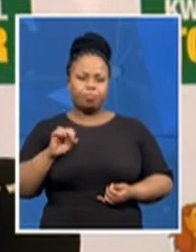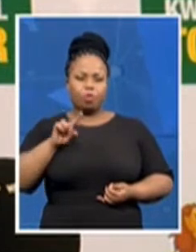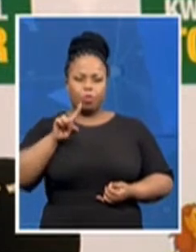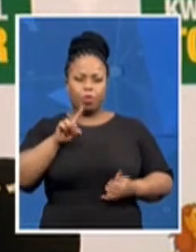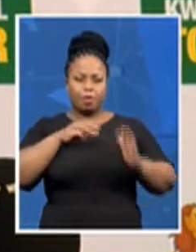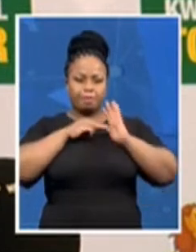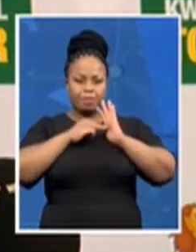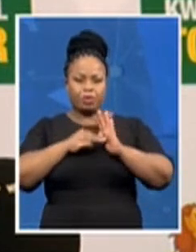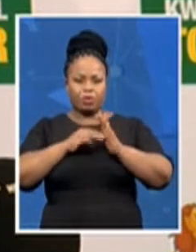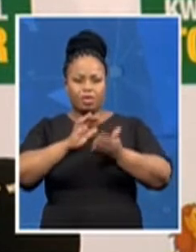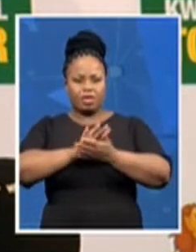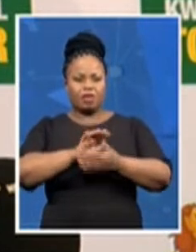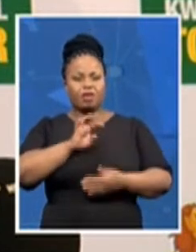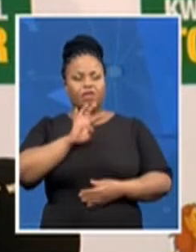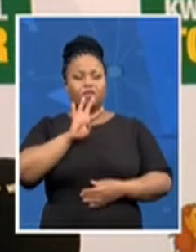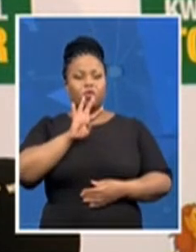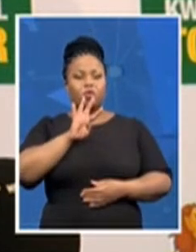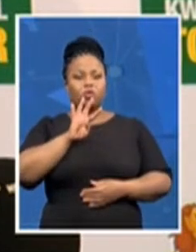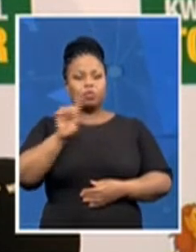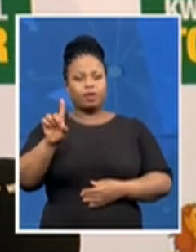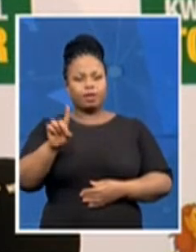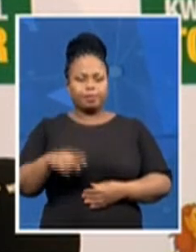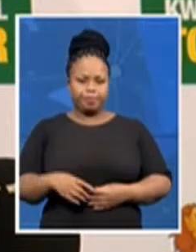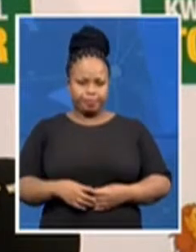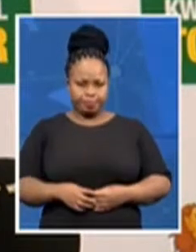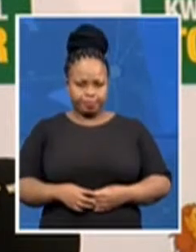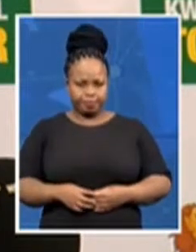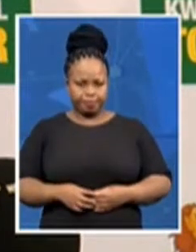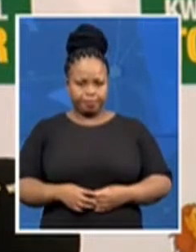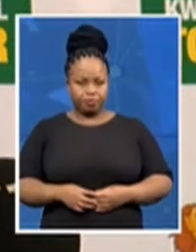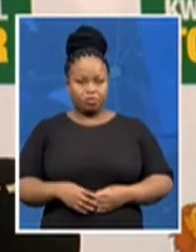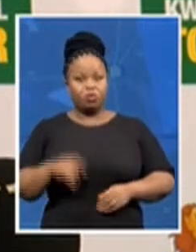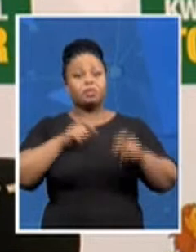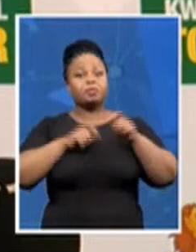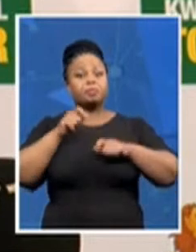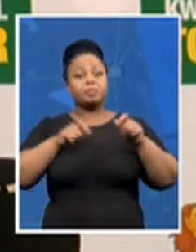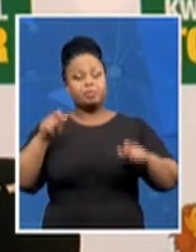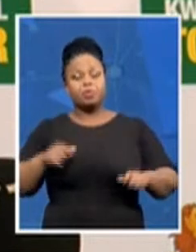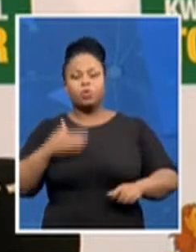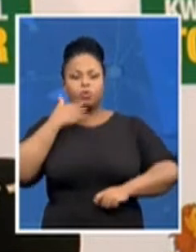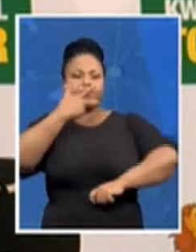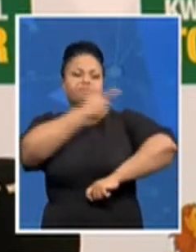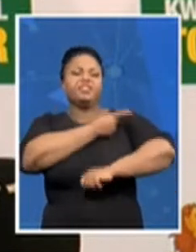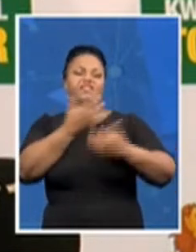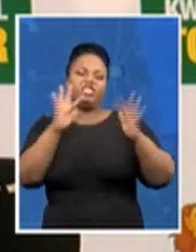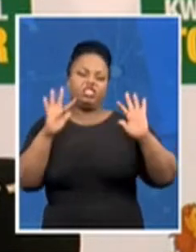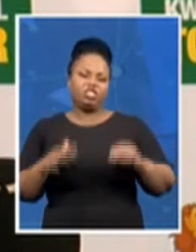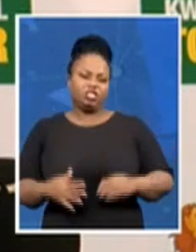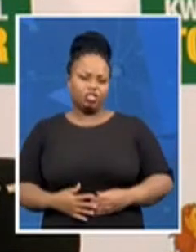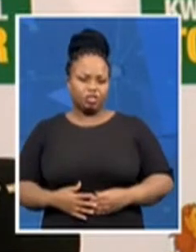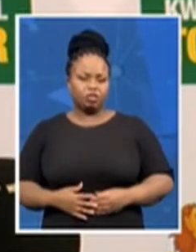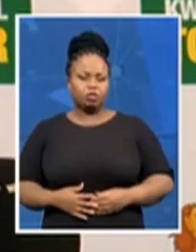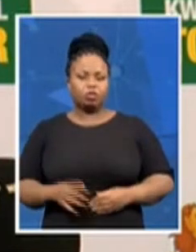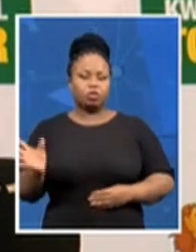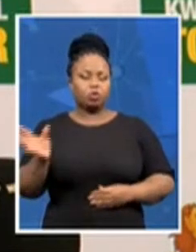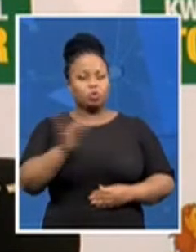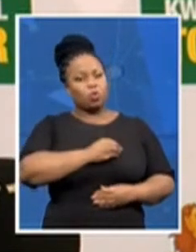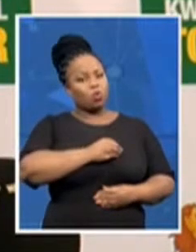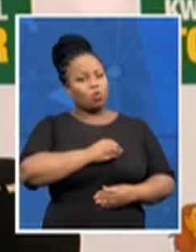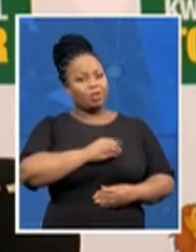1,041,000. So the number of people who have vaccinated in all our vaccination centers, and the